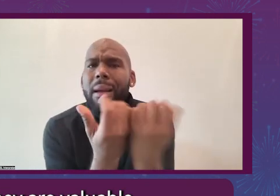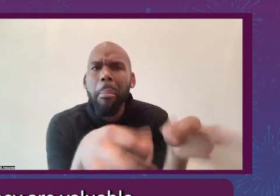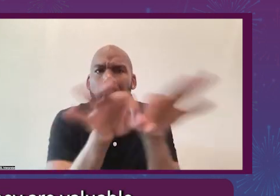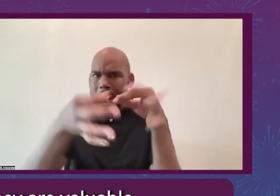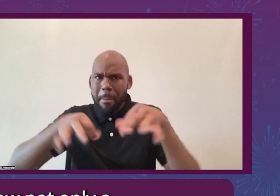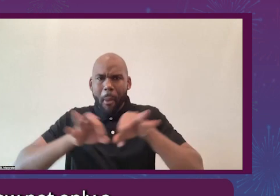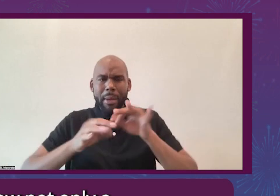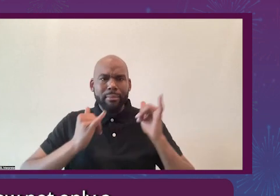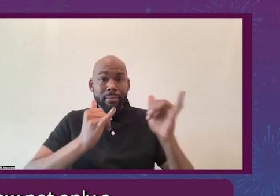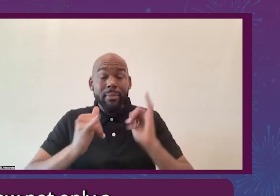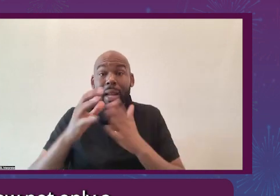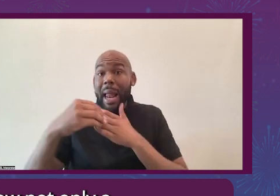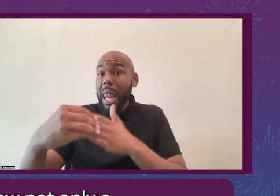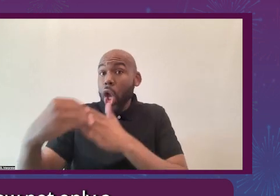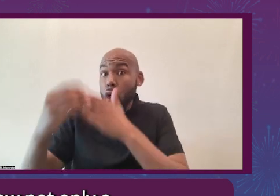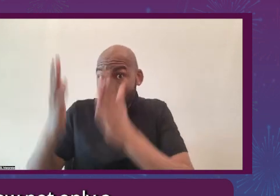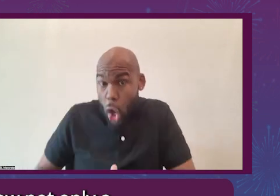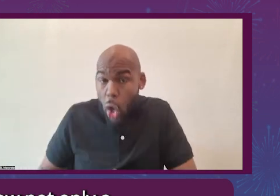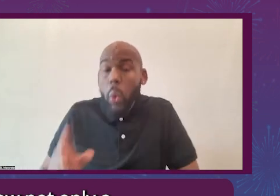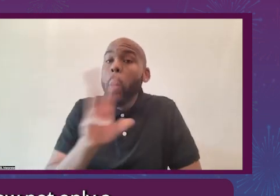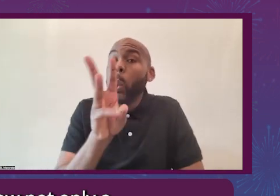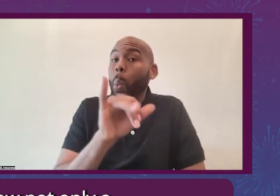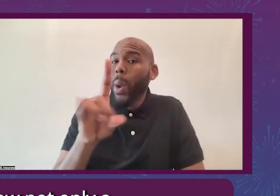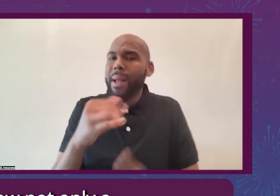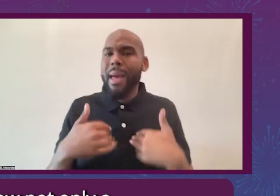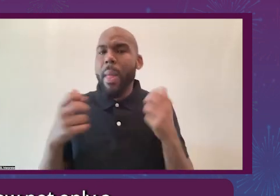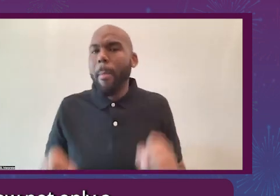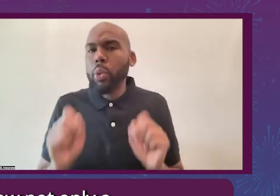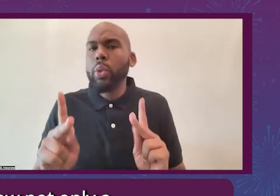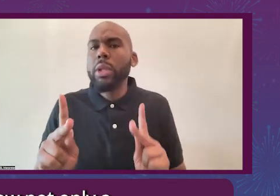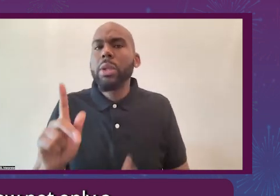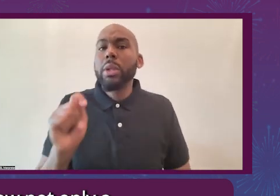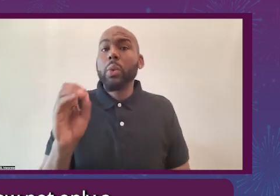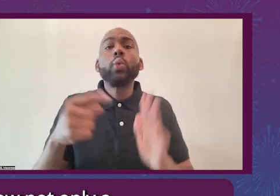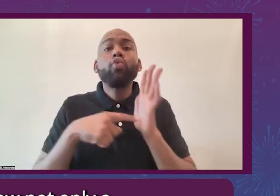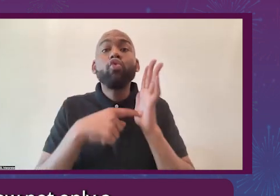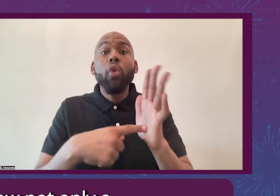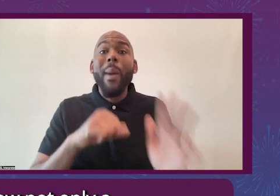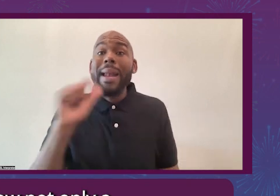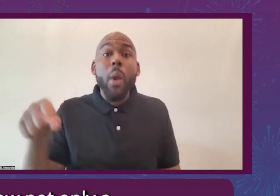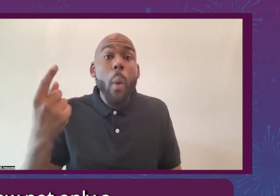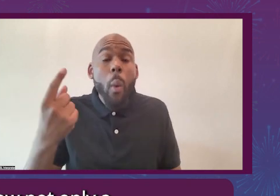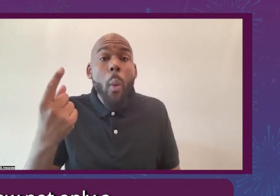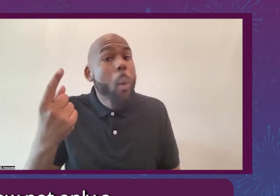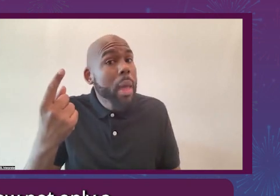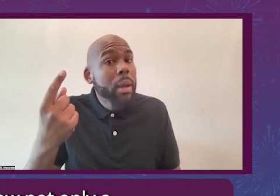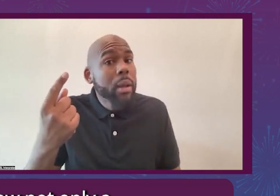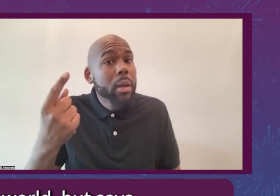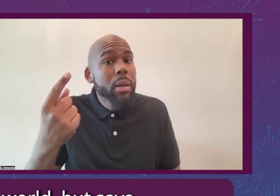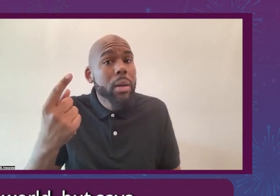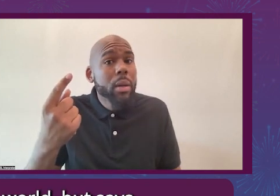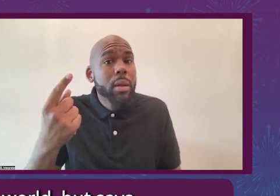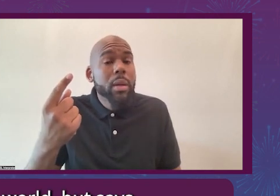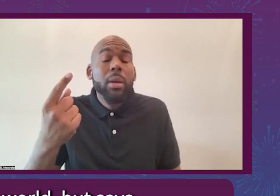leader, WID has had the opportunity to show not only a way forward